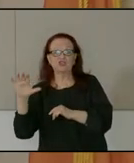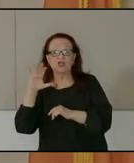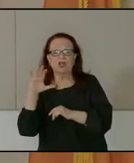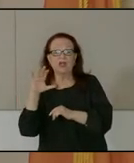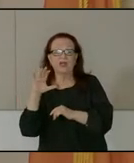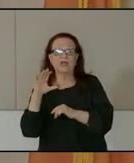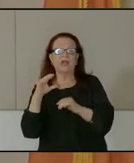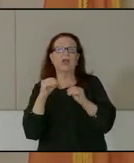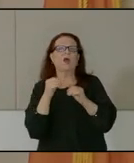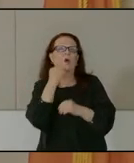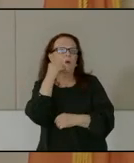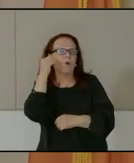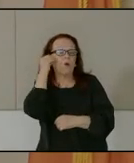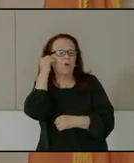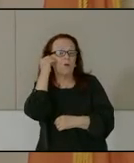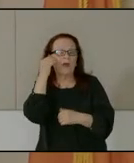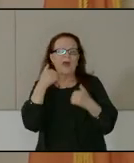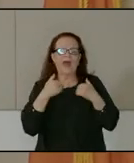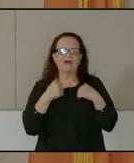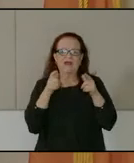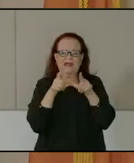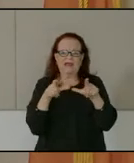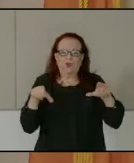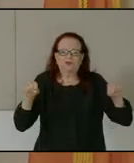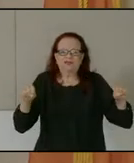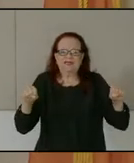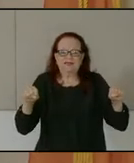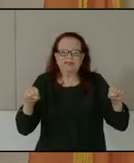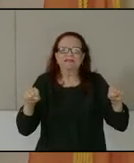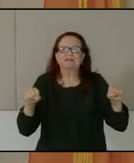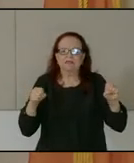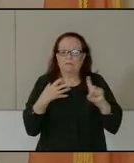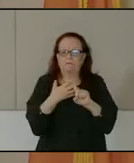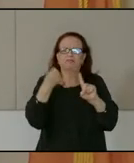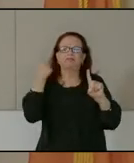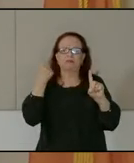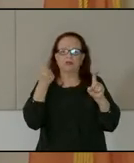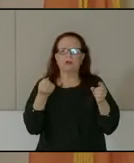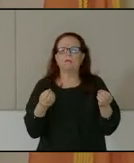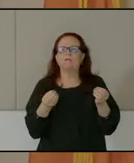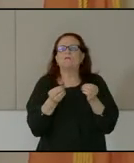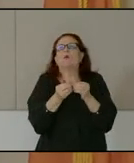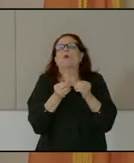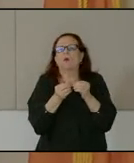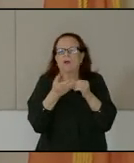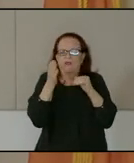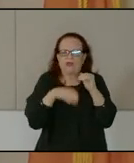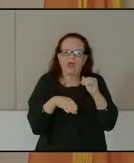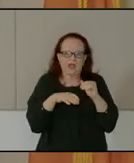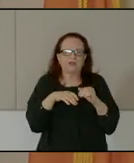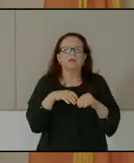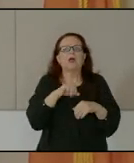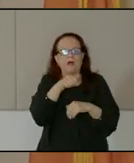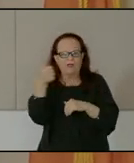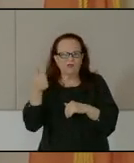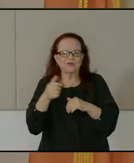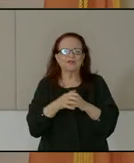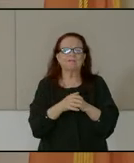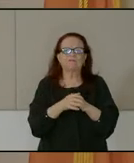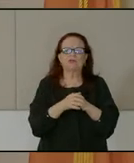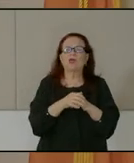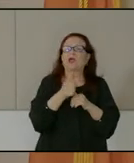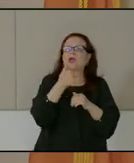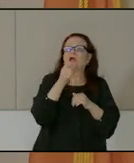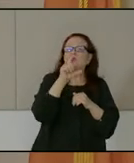experience linguistic isolation in higher proportions. In 2019, 28%